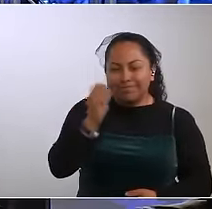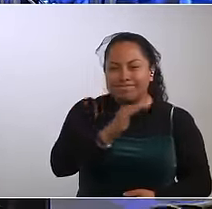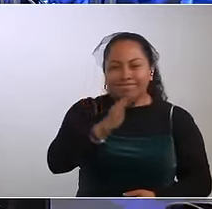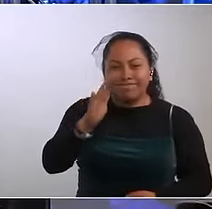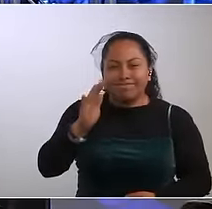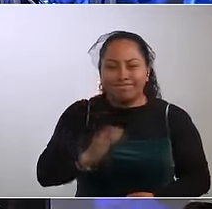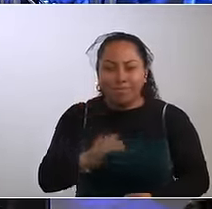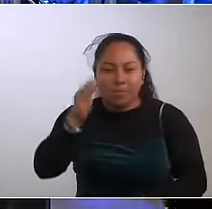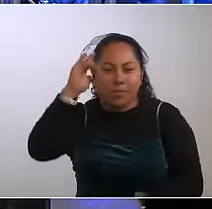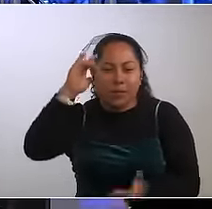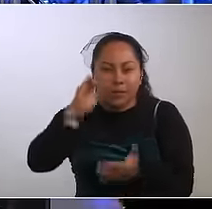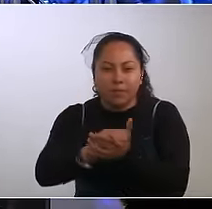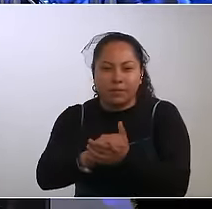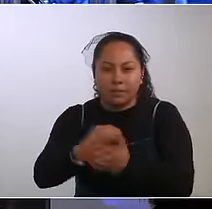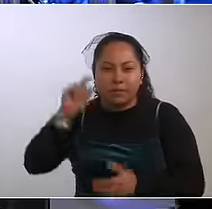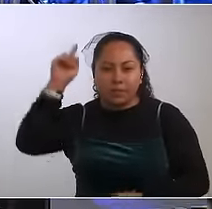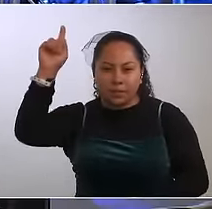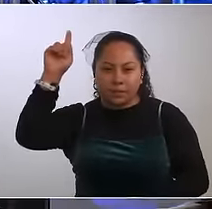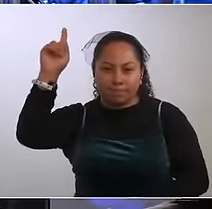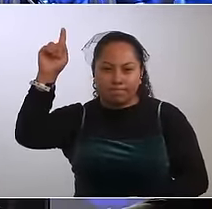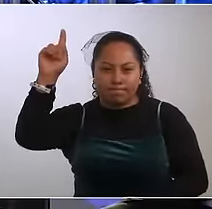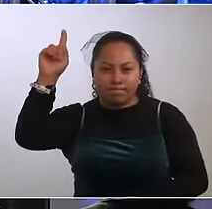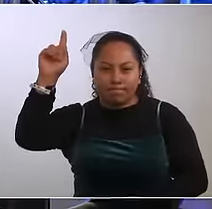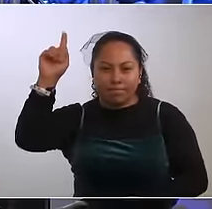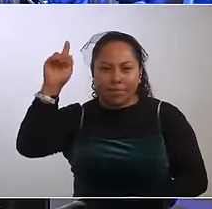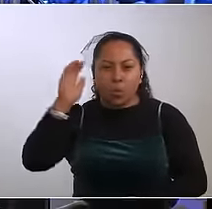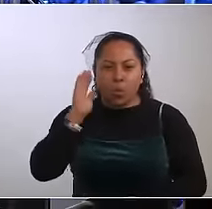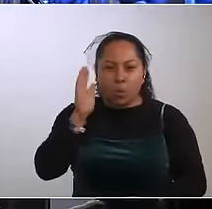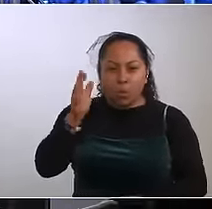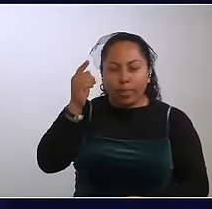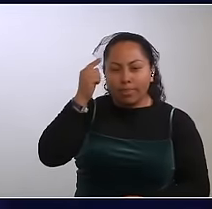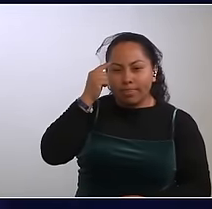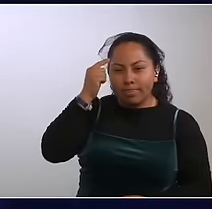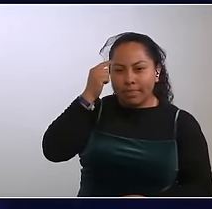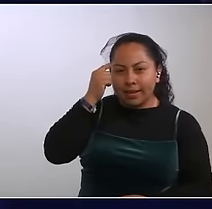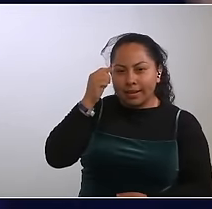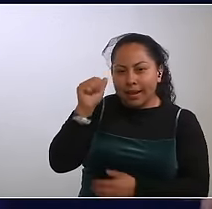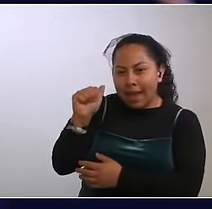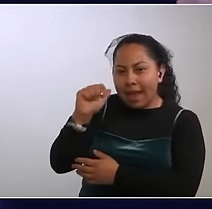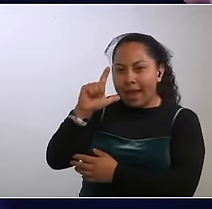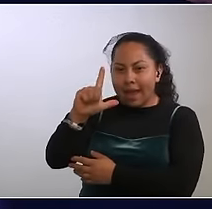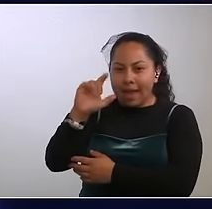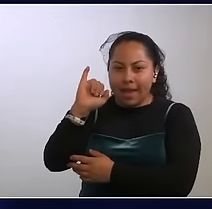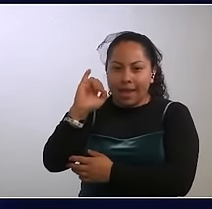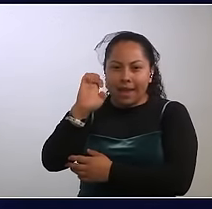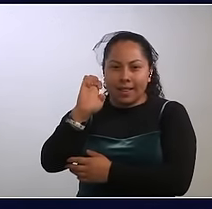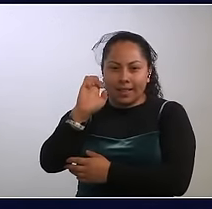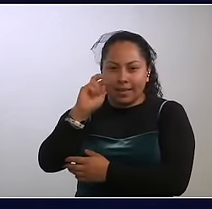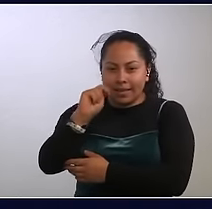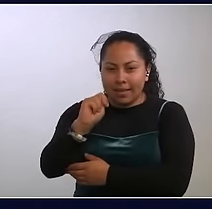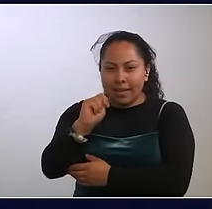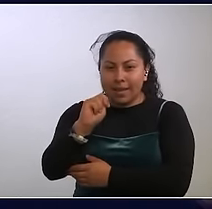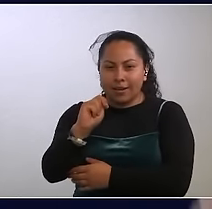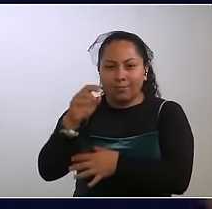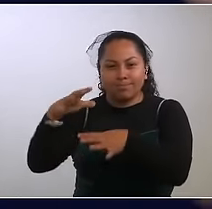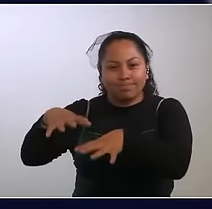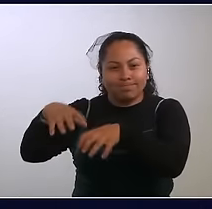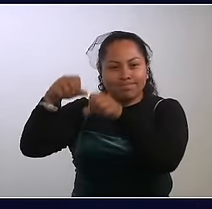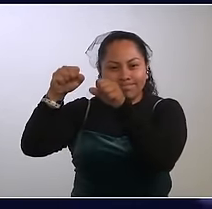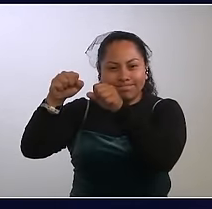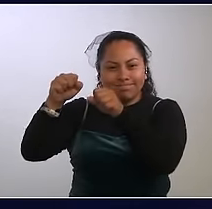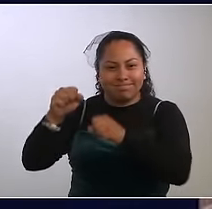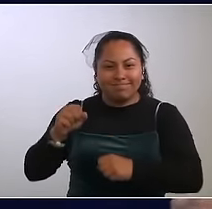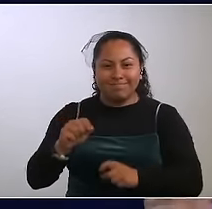that extraterrestrials took us. Que nos llevaron los extraterrestres. Well, almost. Ah, casi. But it was Jesus Christ. Pero